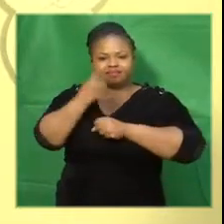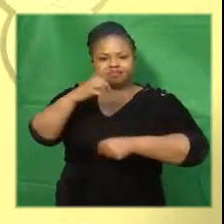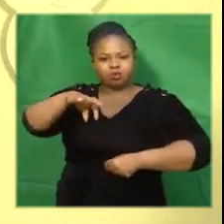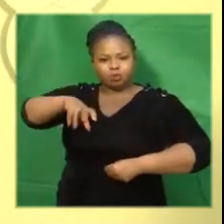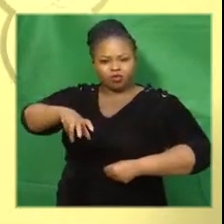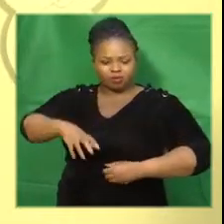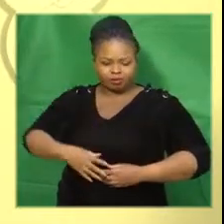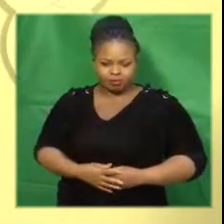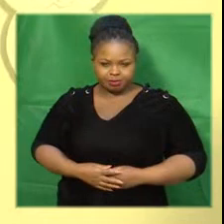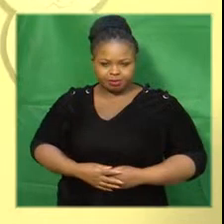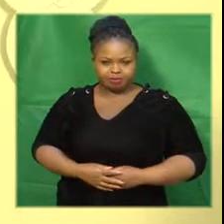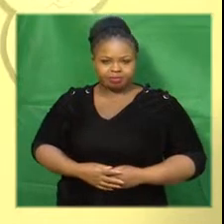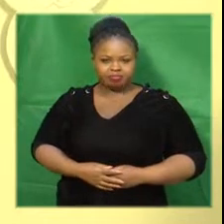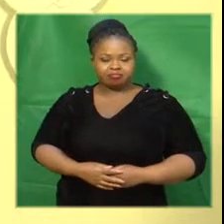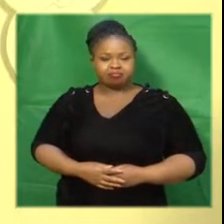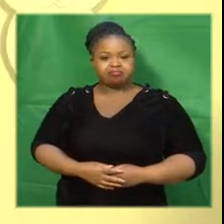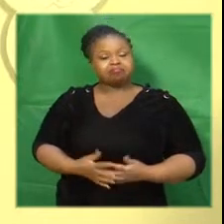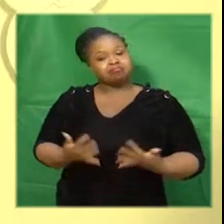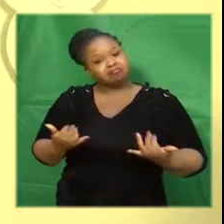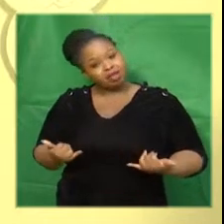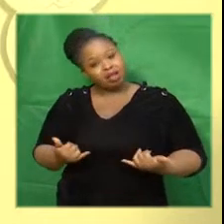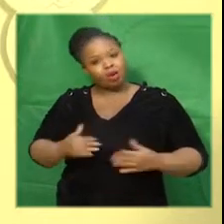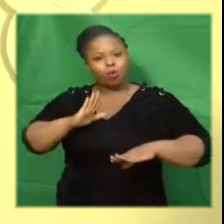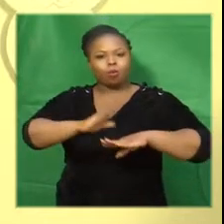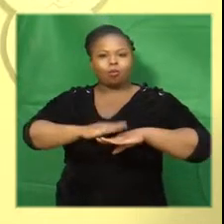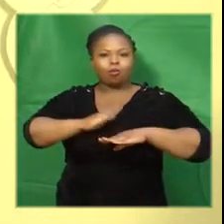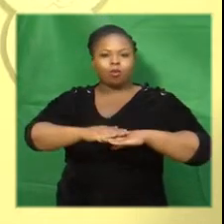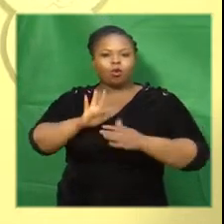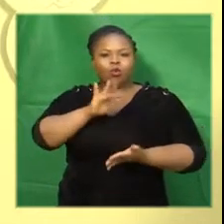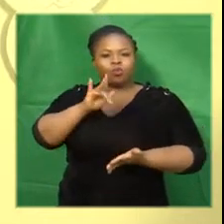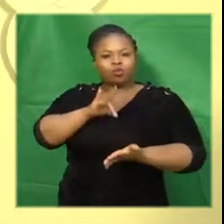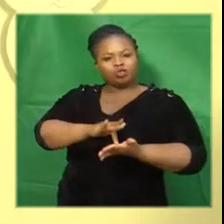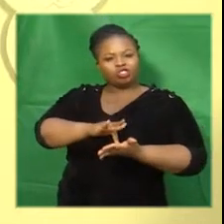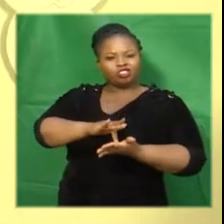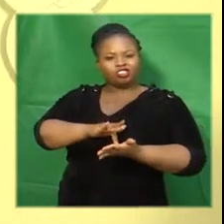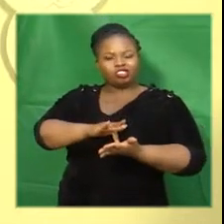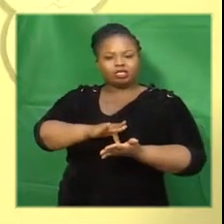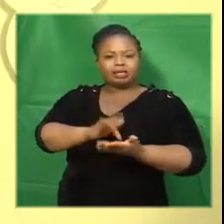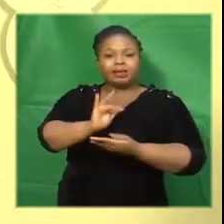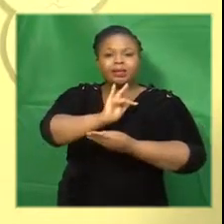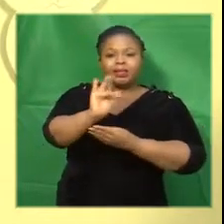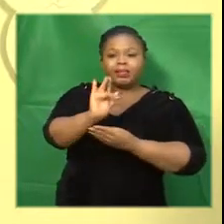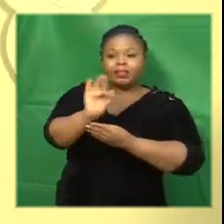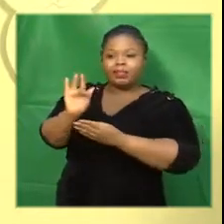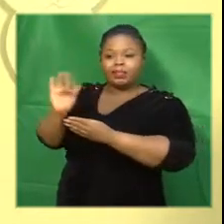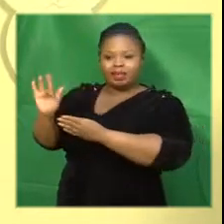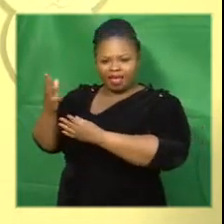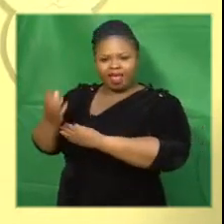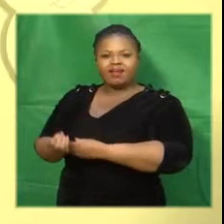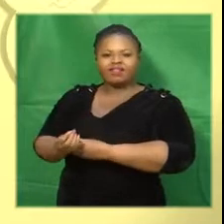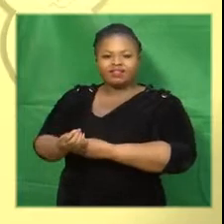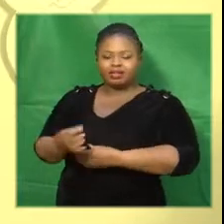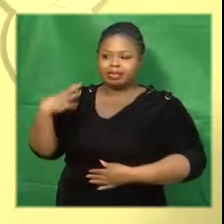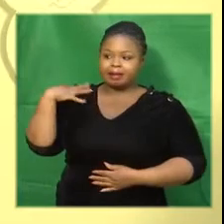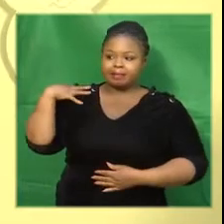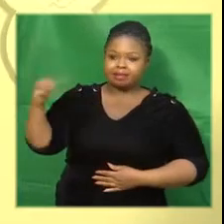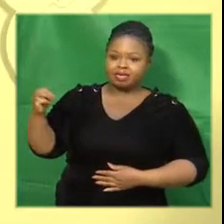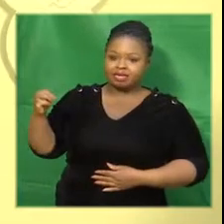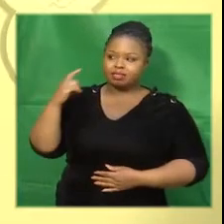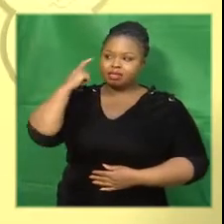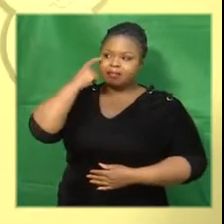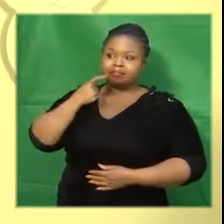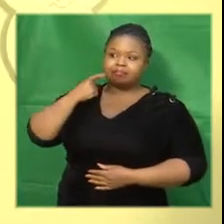A further vacancy has arisen following the request I have received from Minister